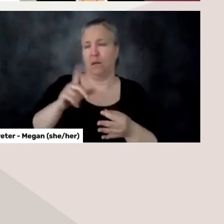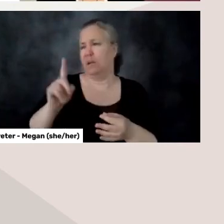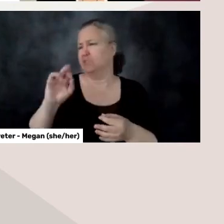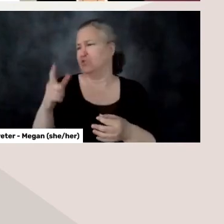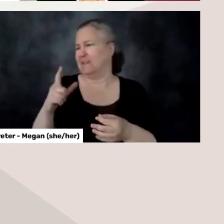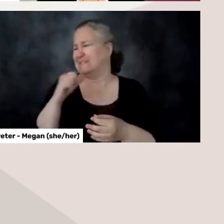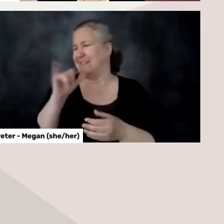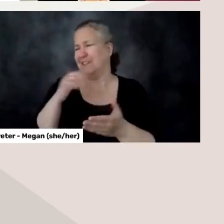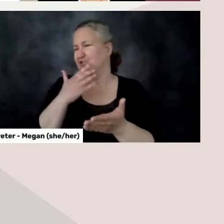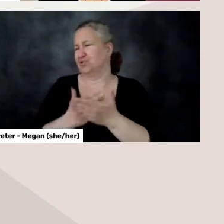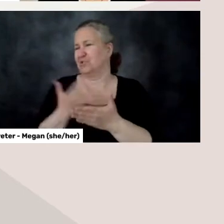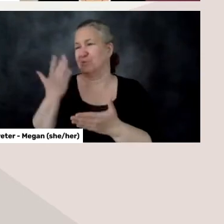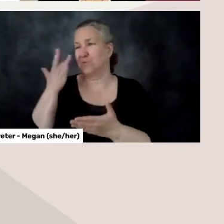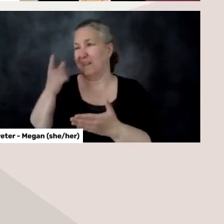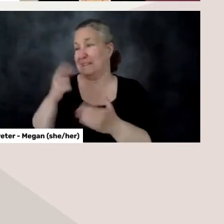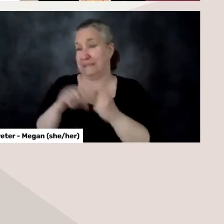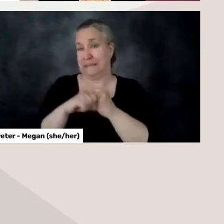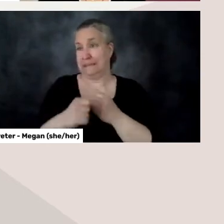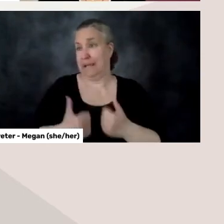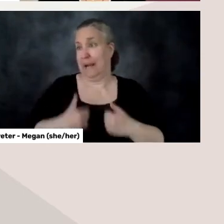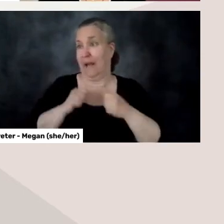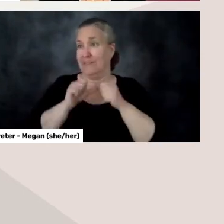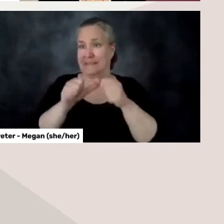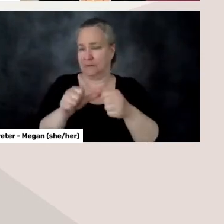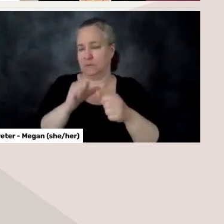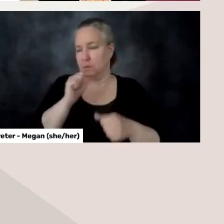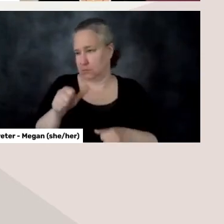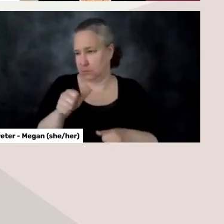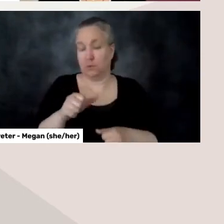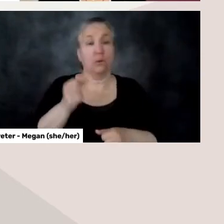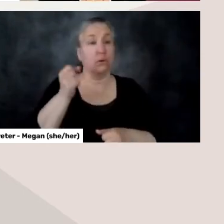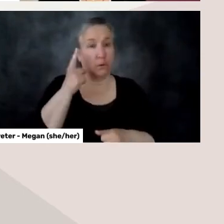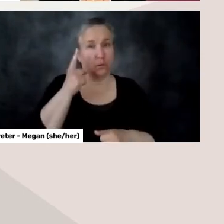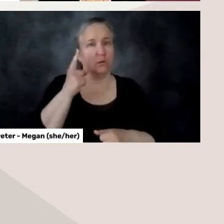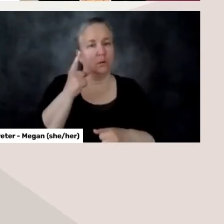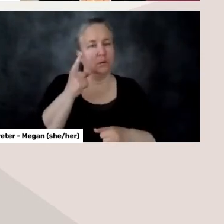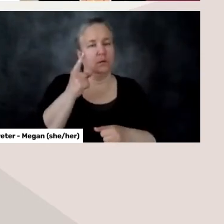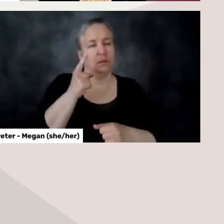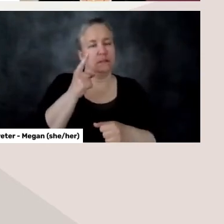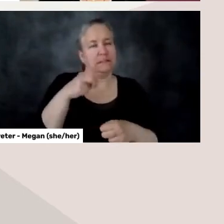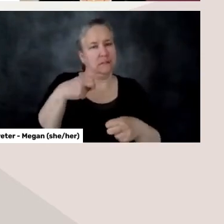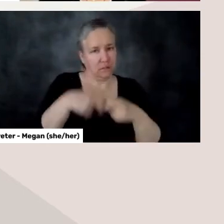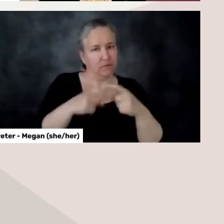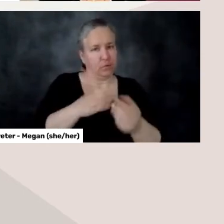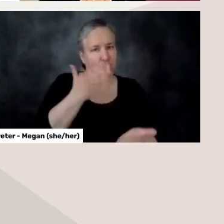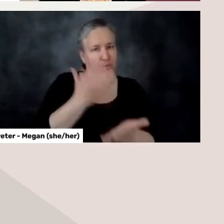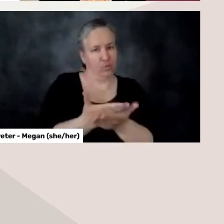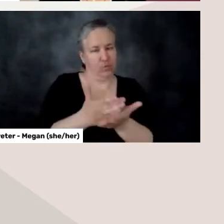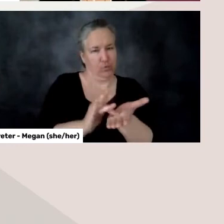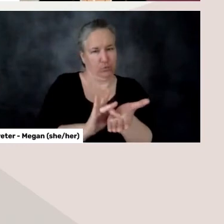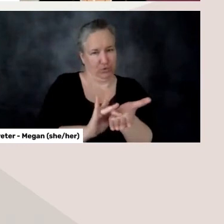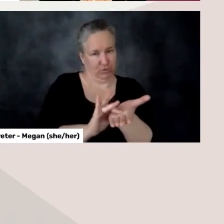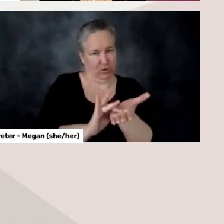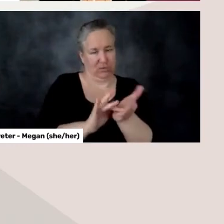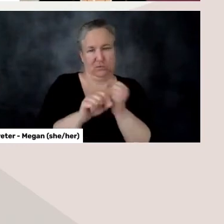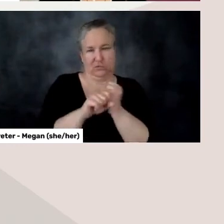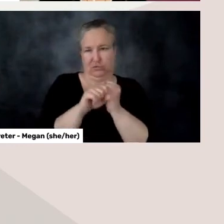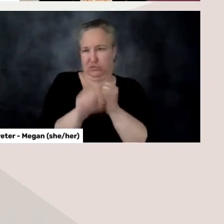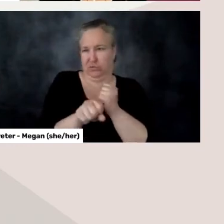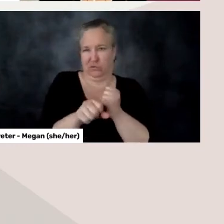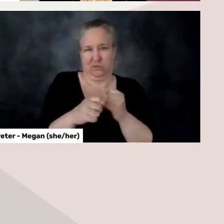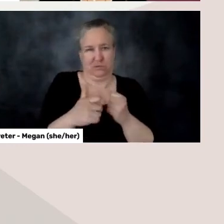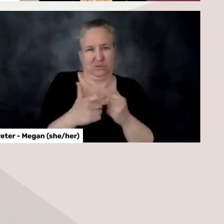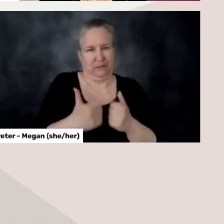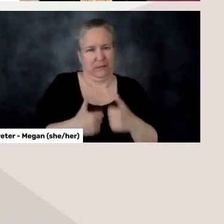good because it doesn't extend our lives. Mm-hmm. Well, it's very hard to prove that a drug extends the life of a